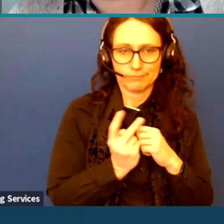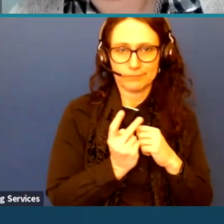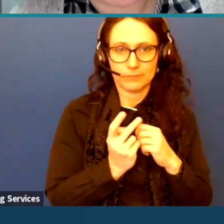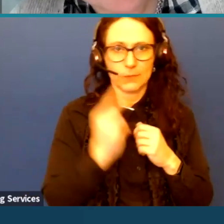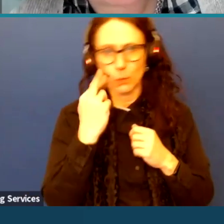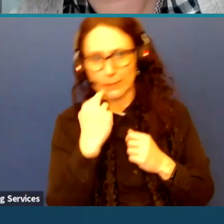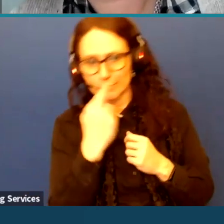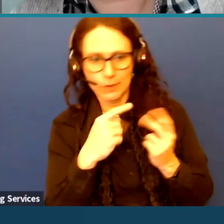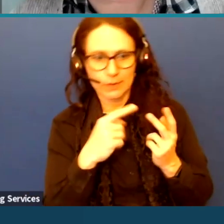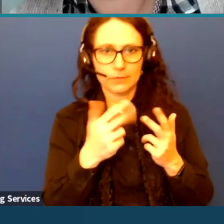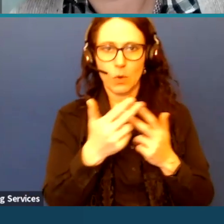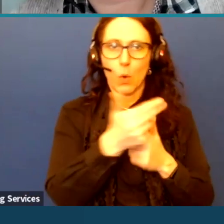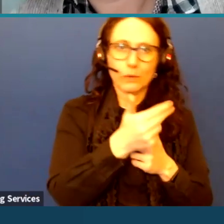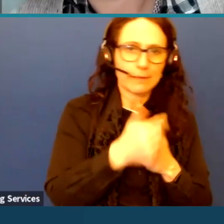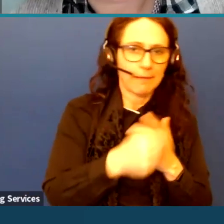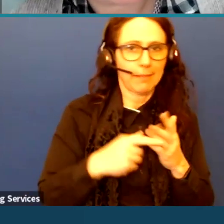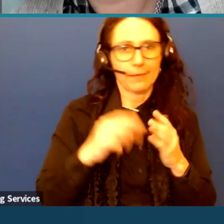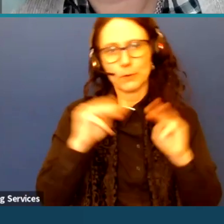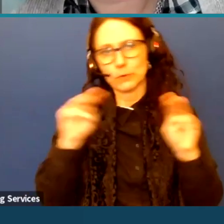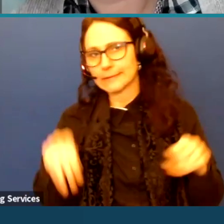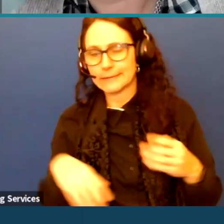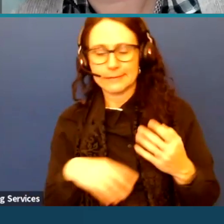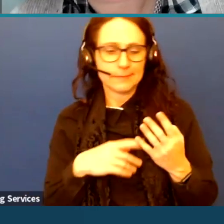restaurants, hotels, museums,